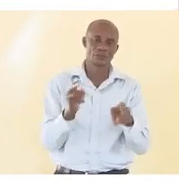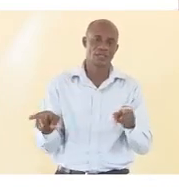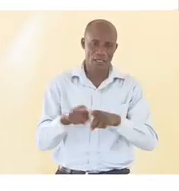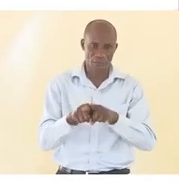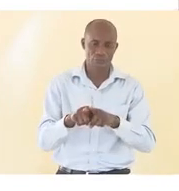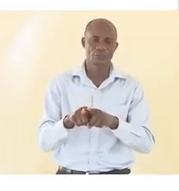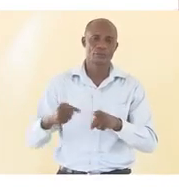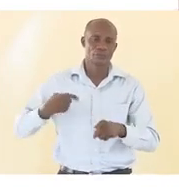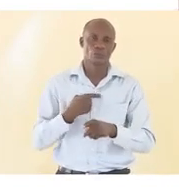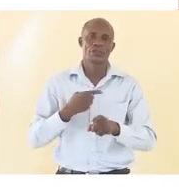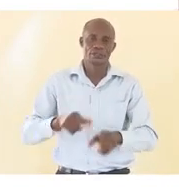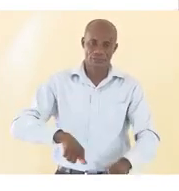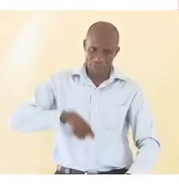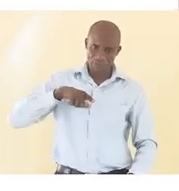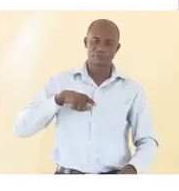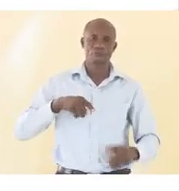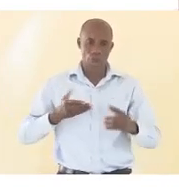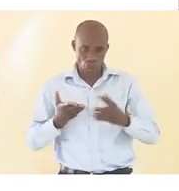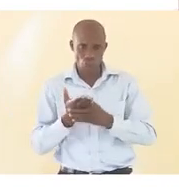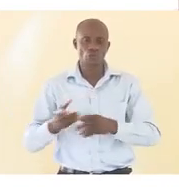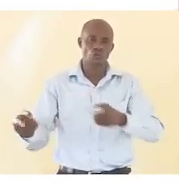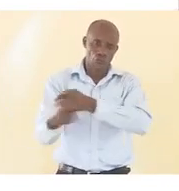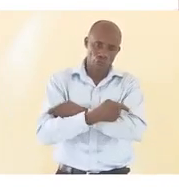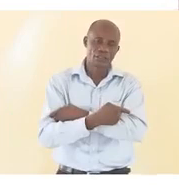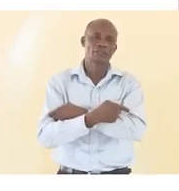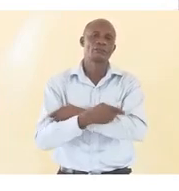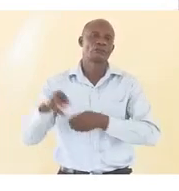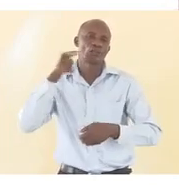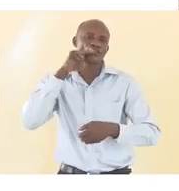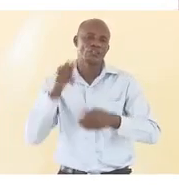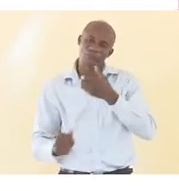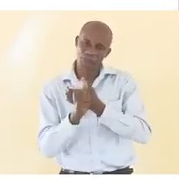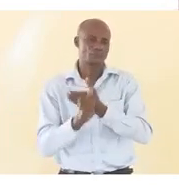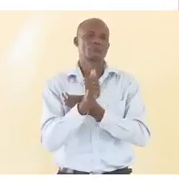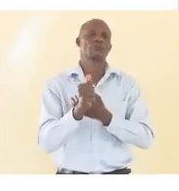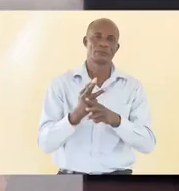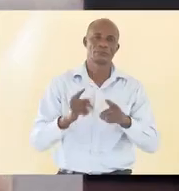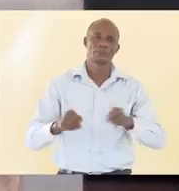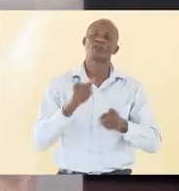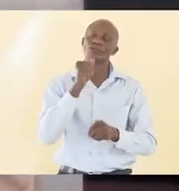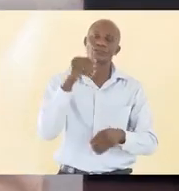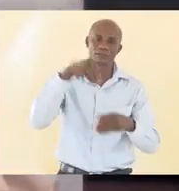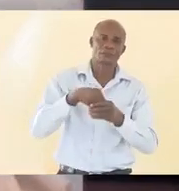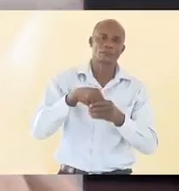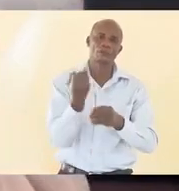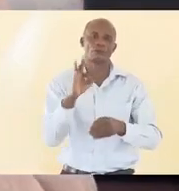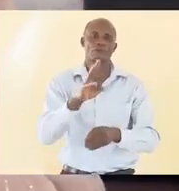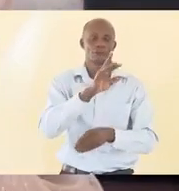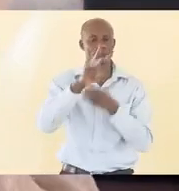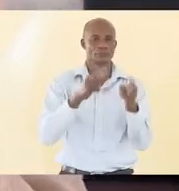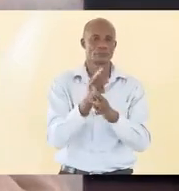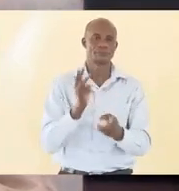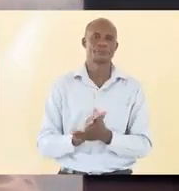live through, as we struggle through today's precarious Nigerian situation? Please reflect on this question